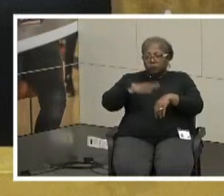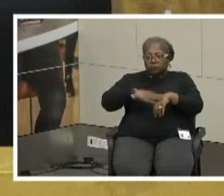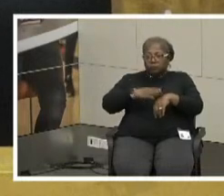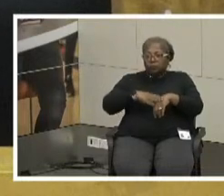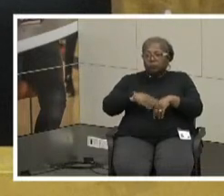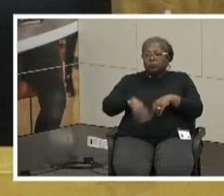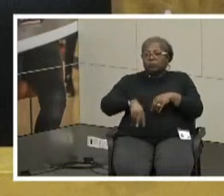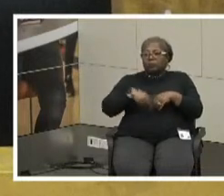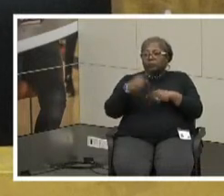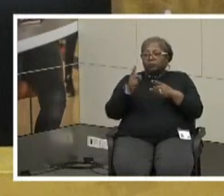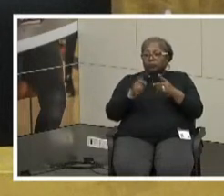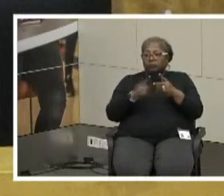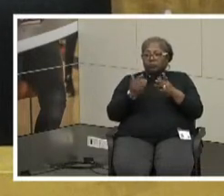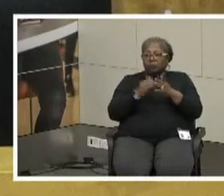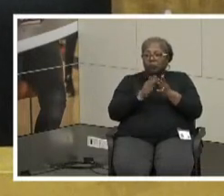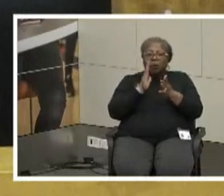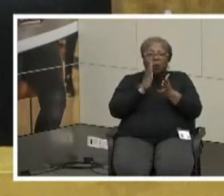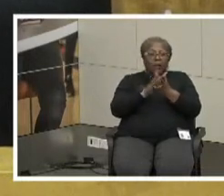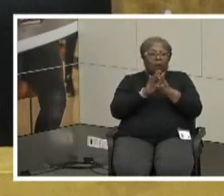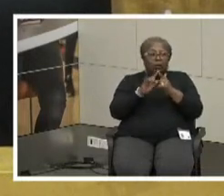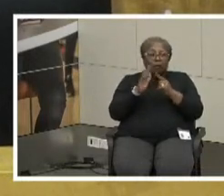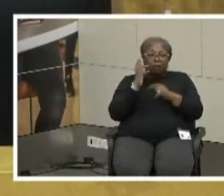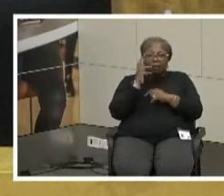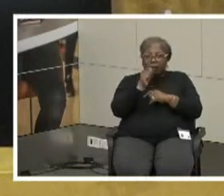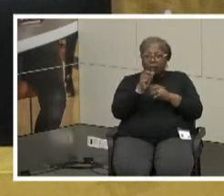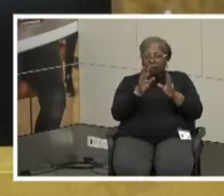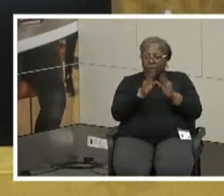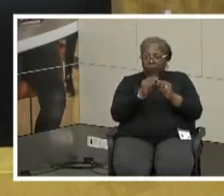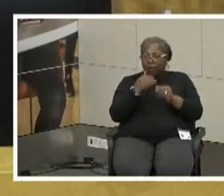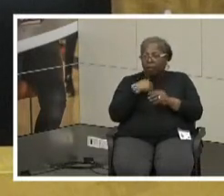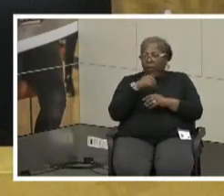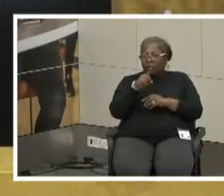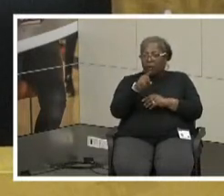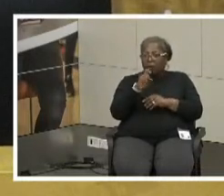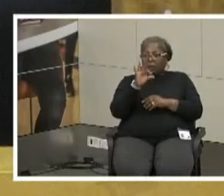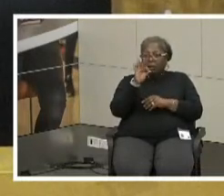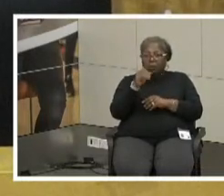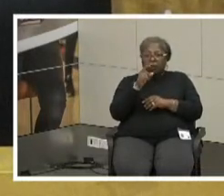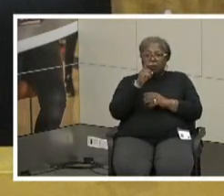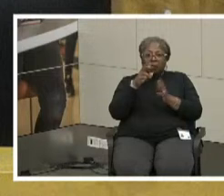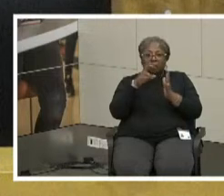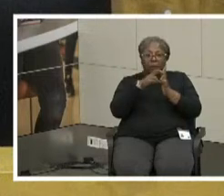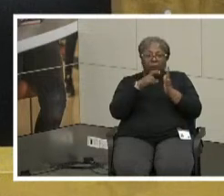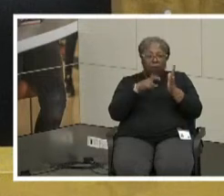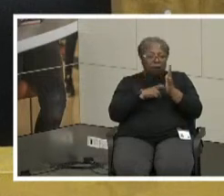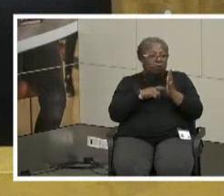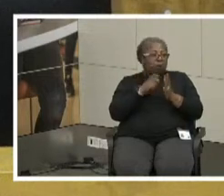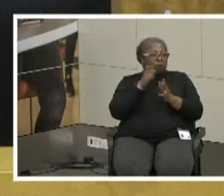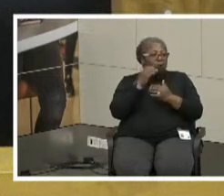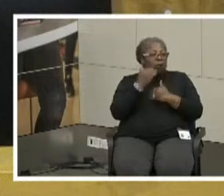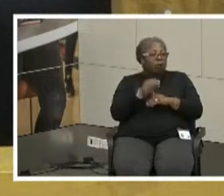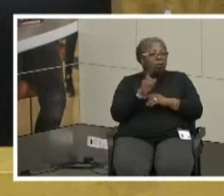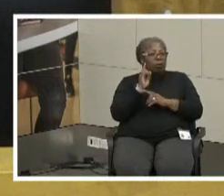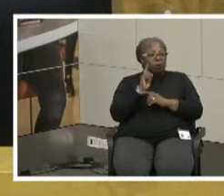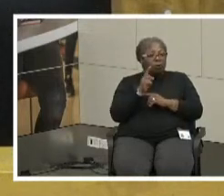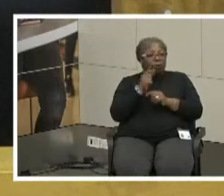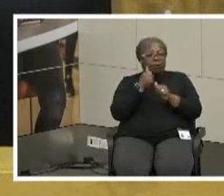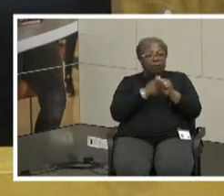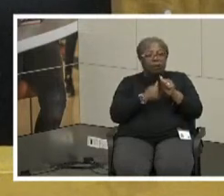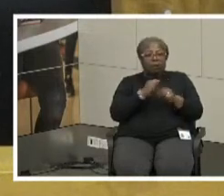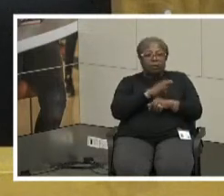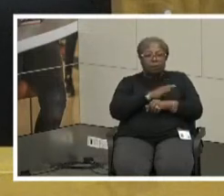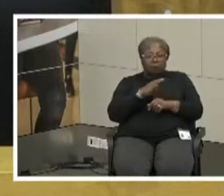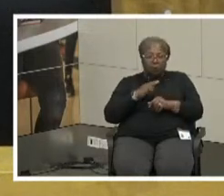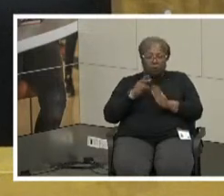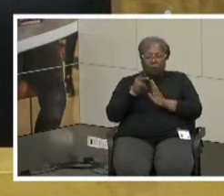be behavior is repeated they will be asked to leave the meeting we have 190 registered speakers who will be limited to 1 minute each per board